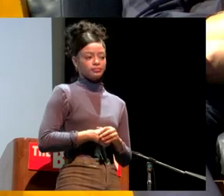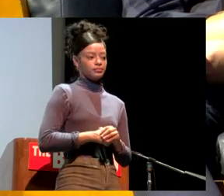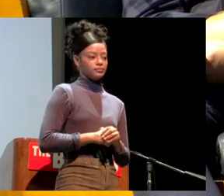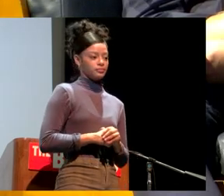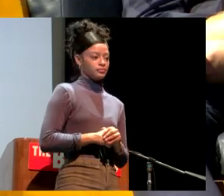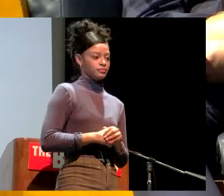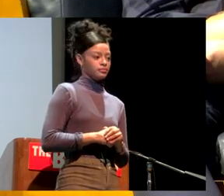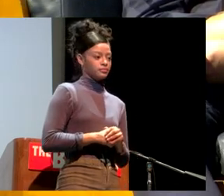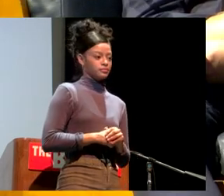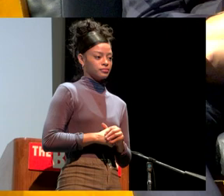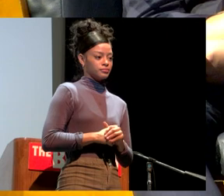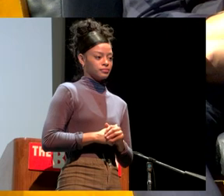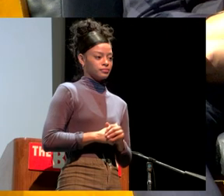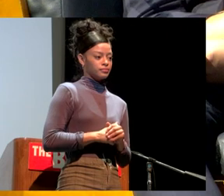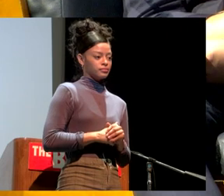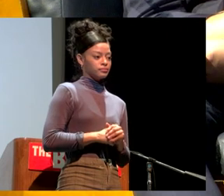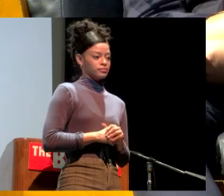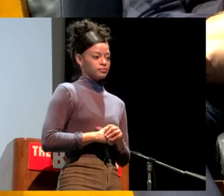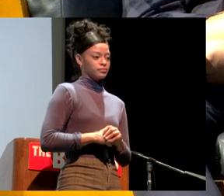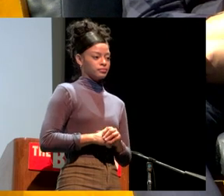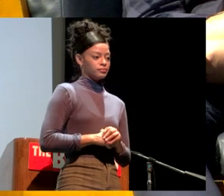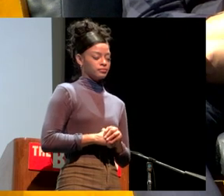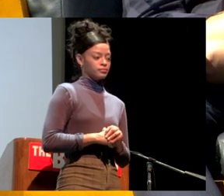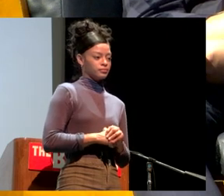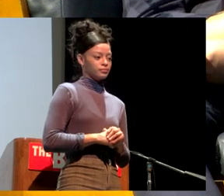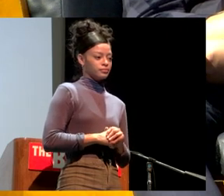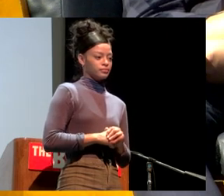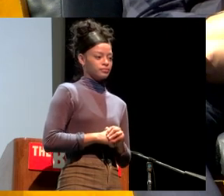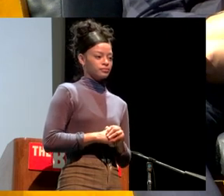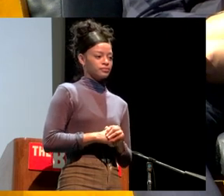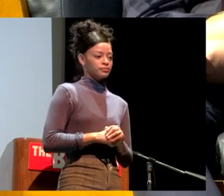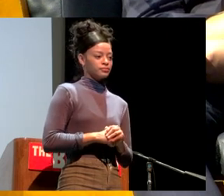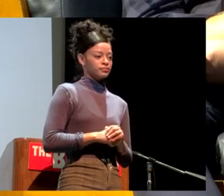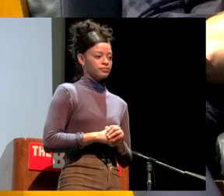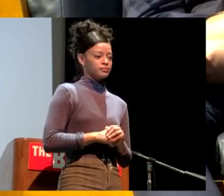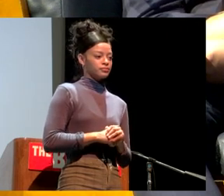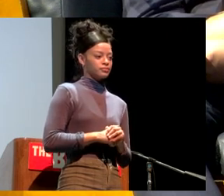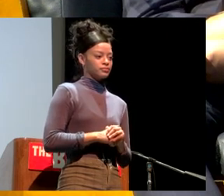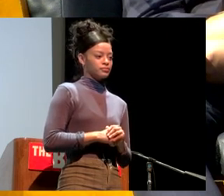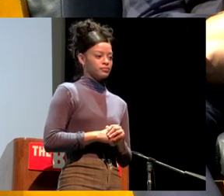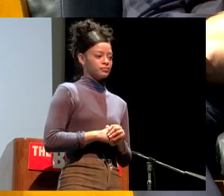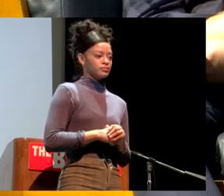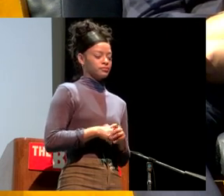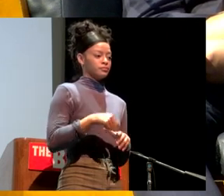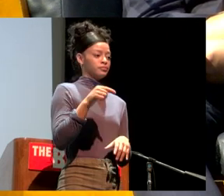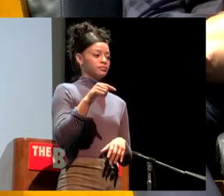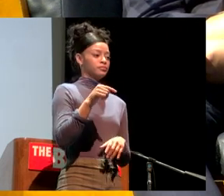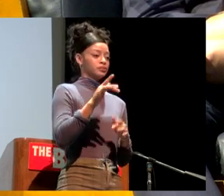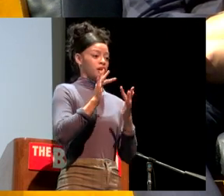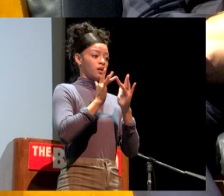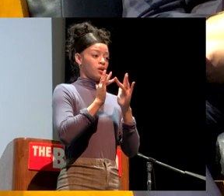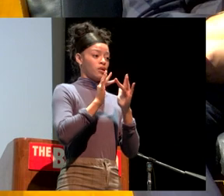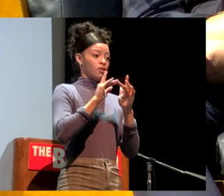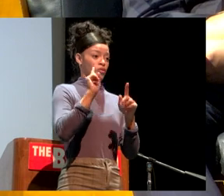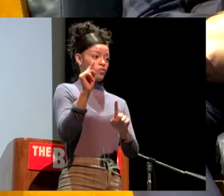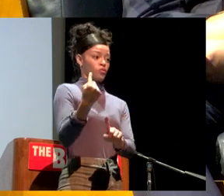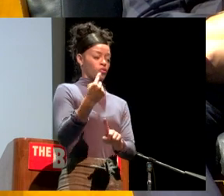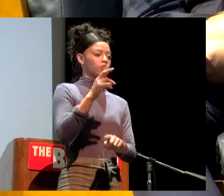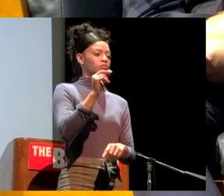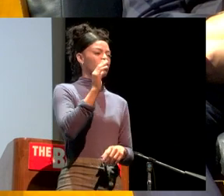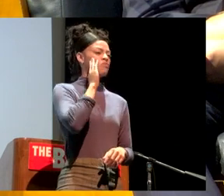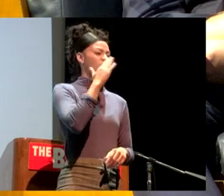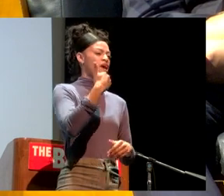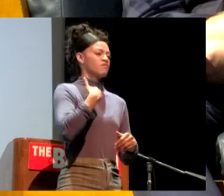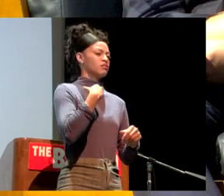this of, because digitally you're not constrained creatively, right? We can make the shoe animated, we can make crazy stuff, we can make, you know,